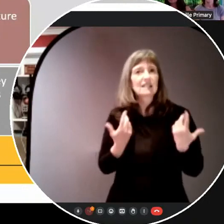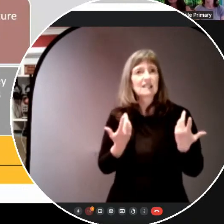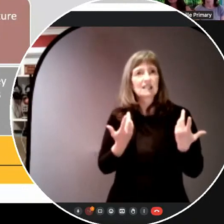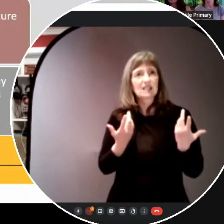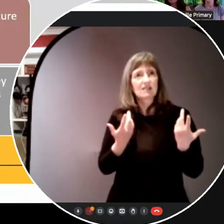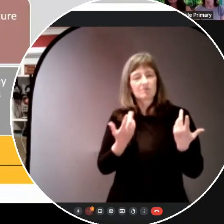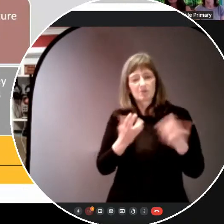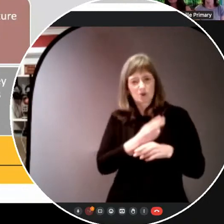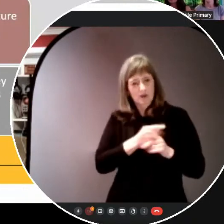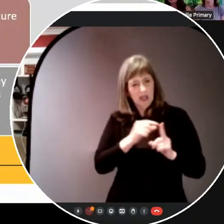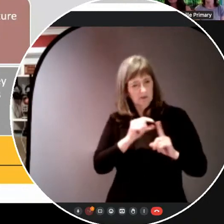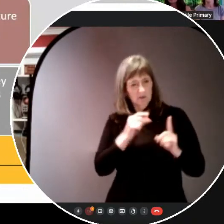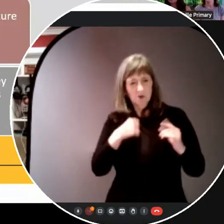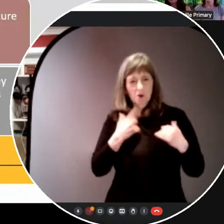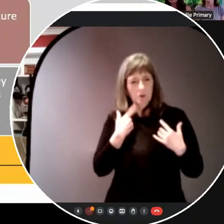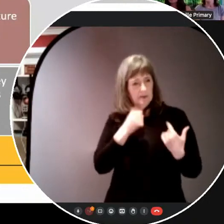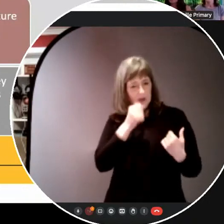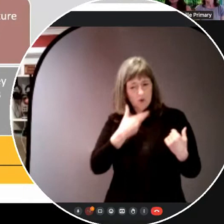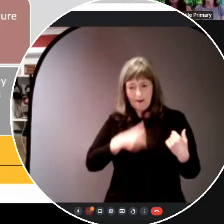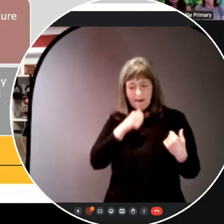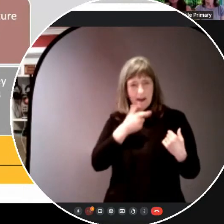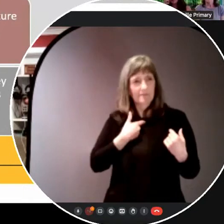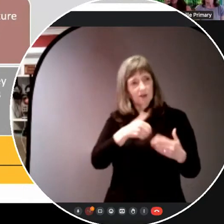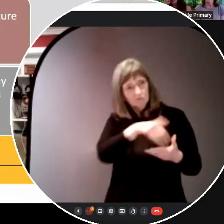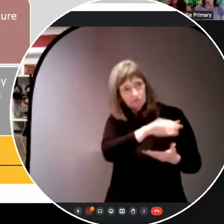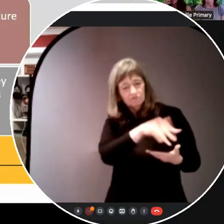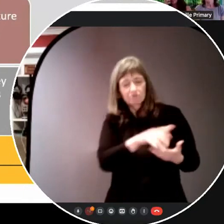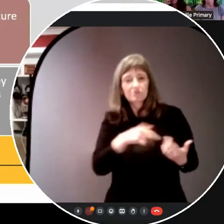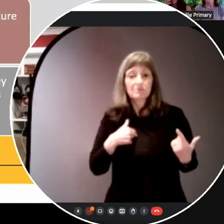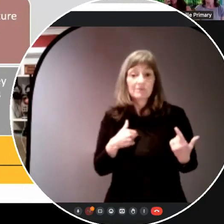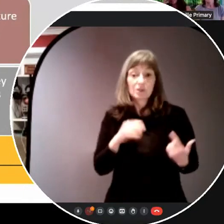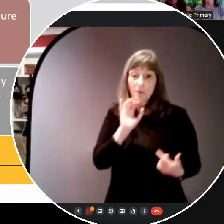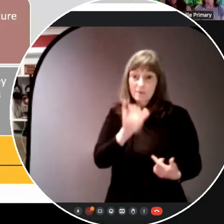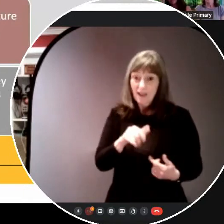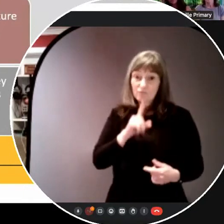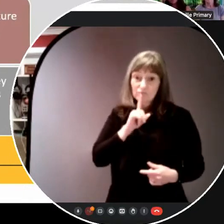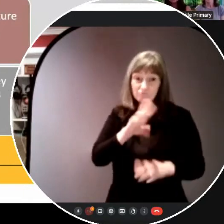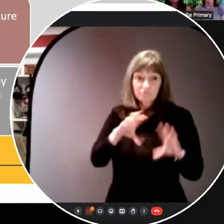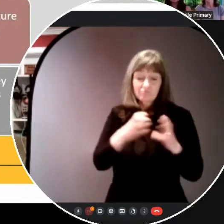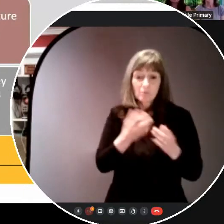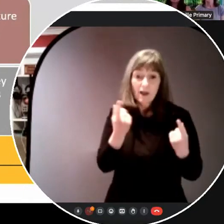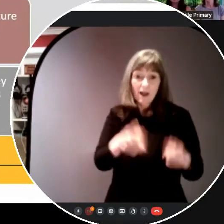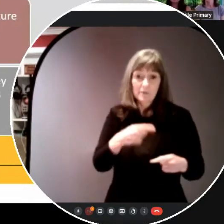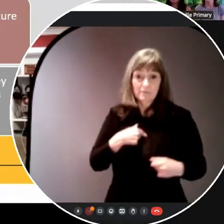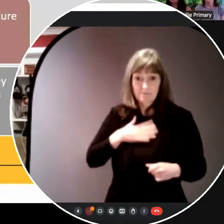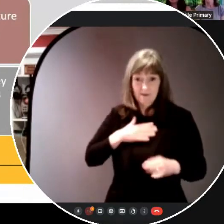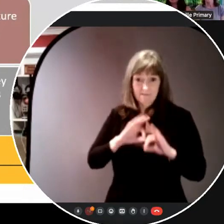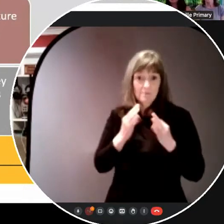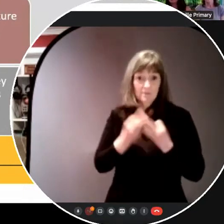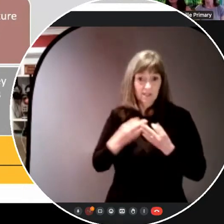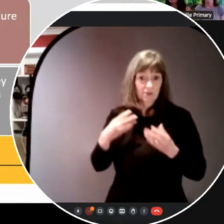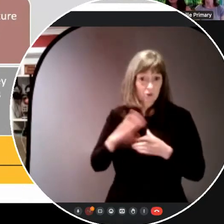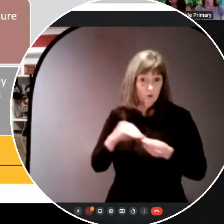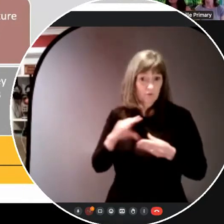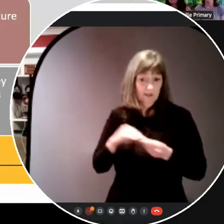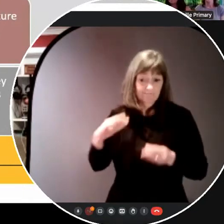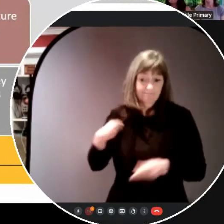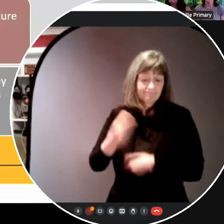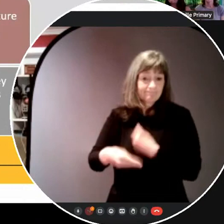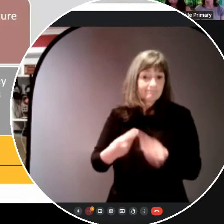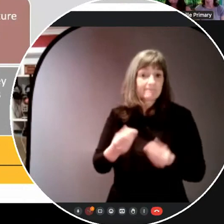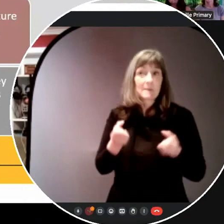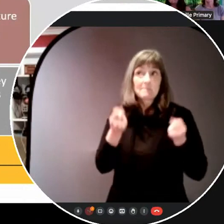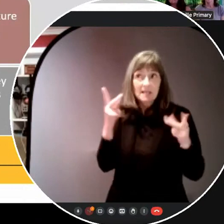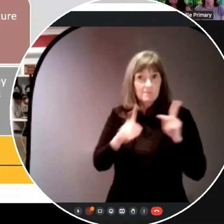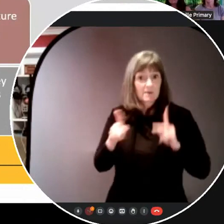while working for non-Indians. So this was the reality, backed up by my family stories, many of the people in our community,